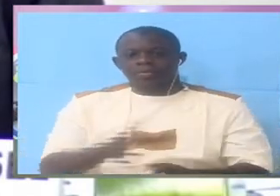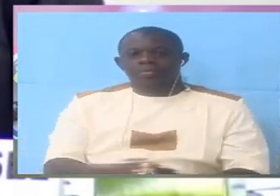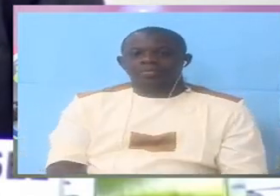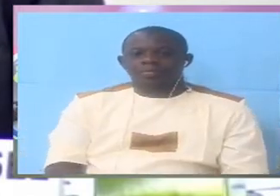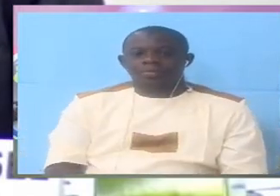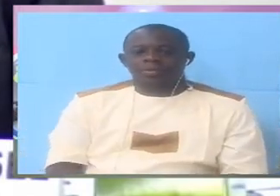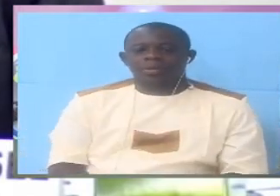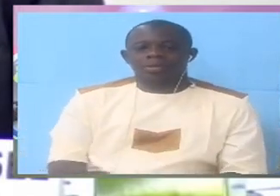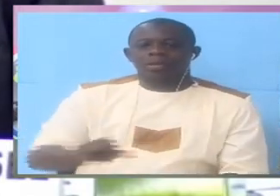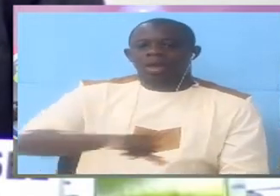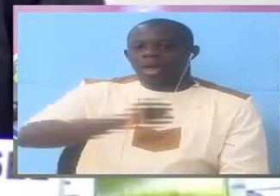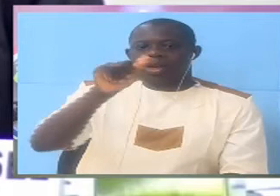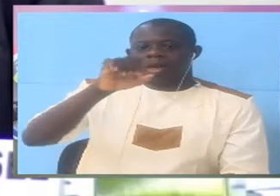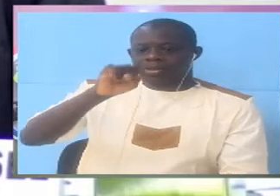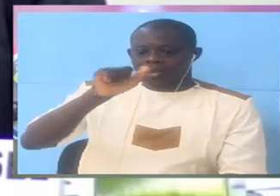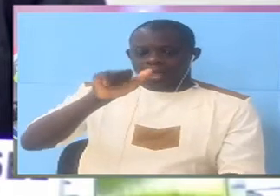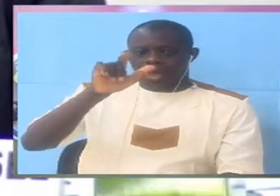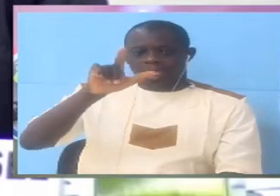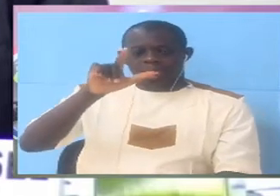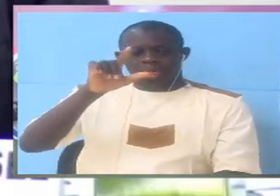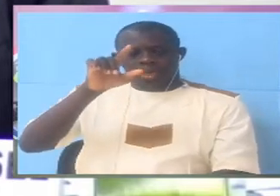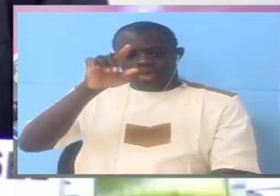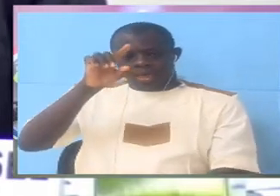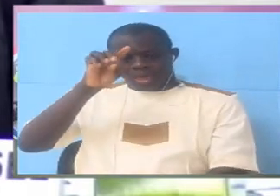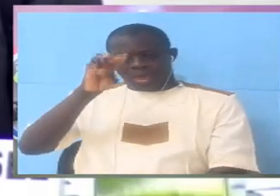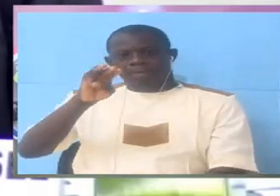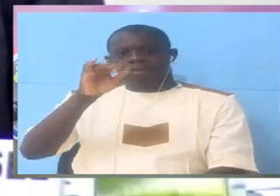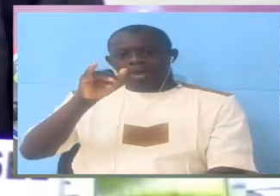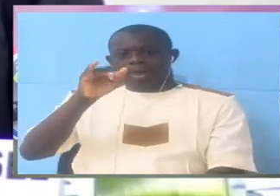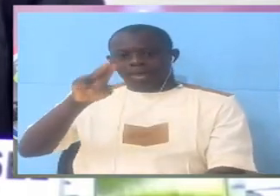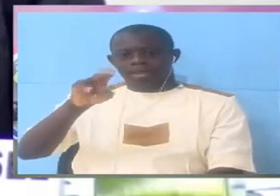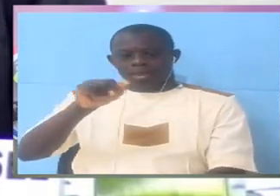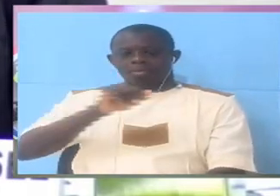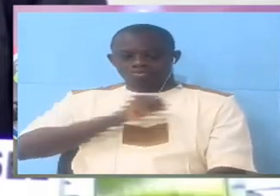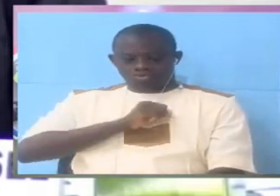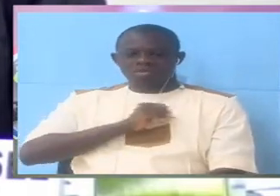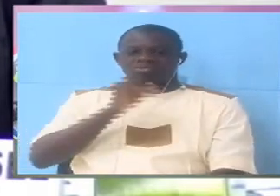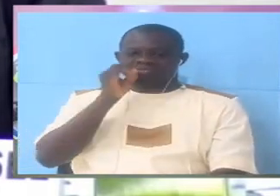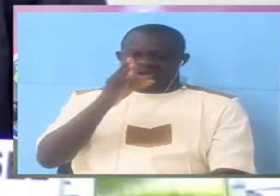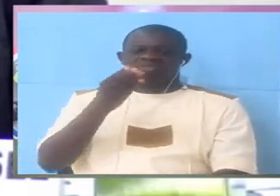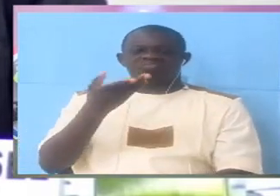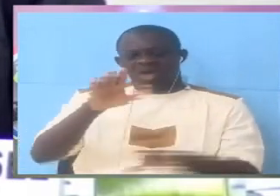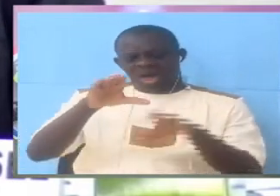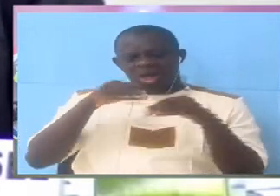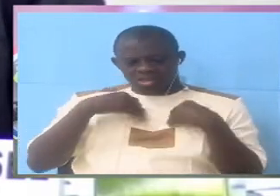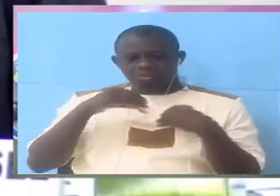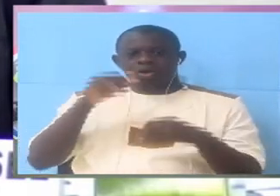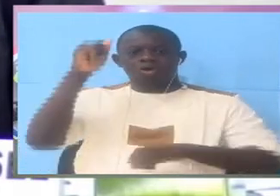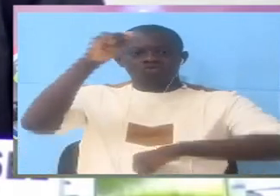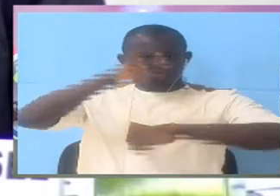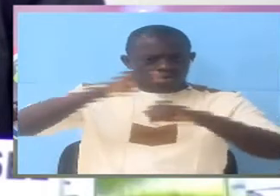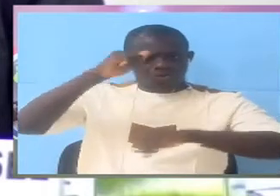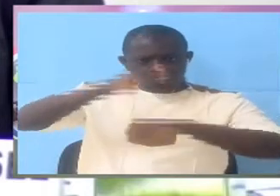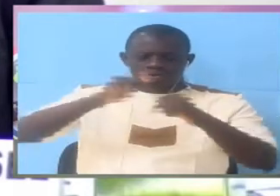And Salmina acknowledged that tortures were normal in the NIA.